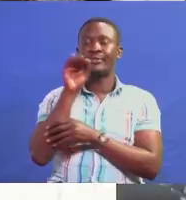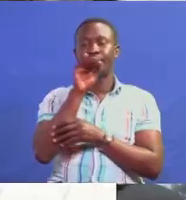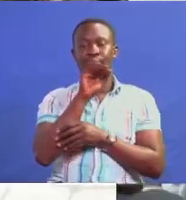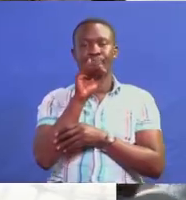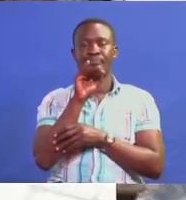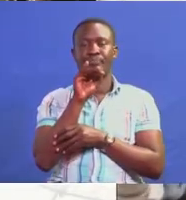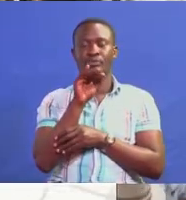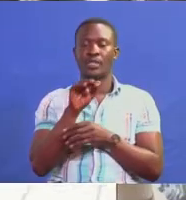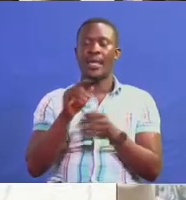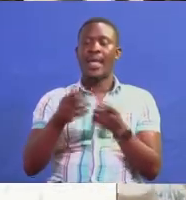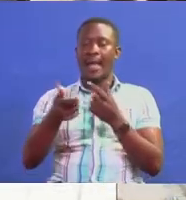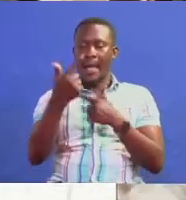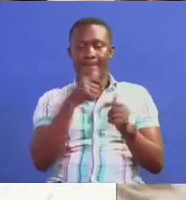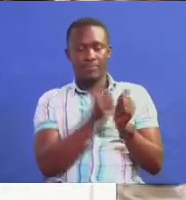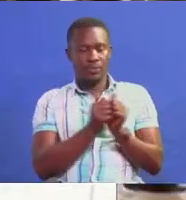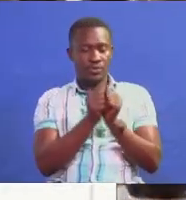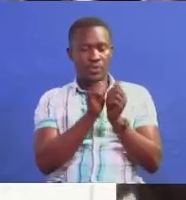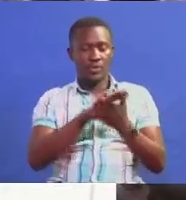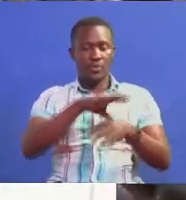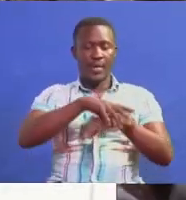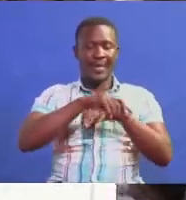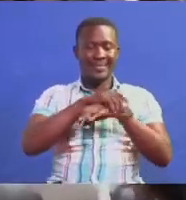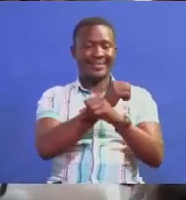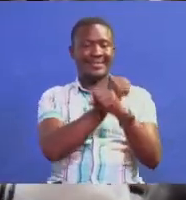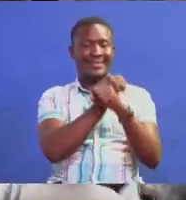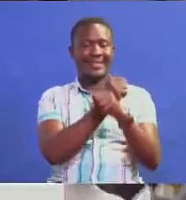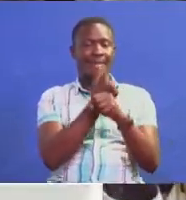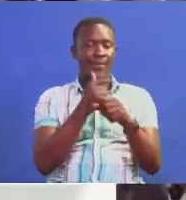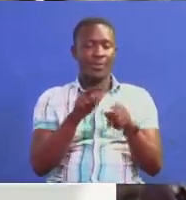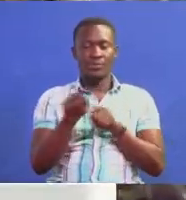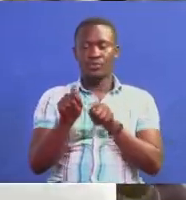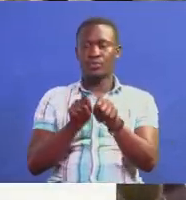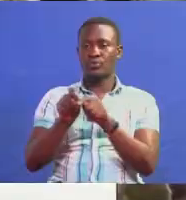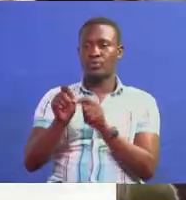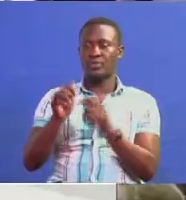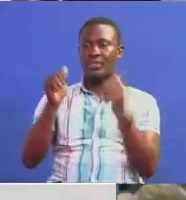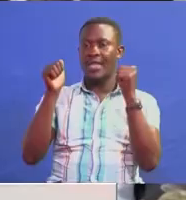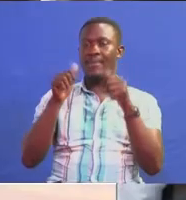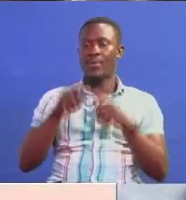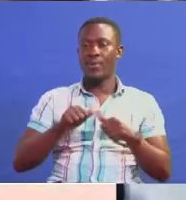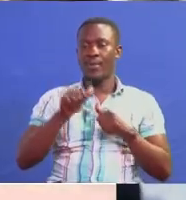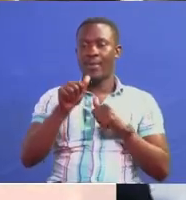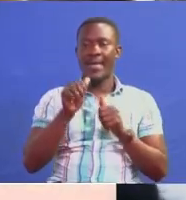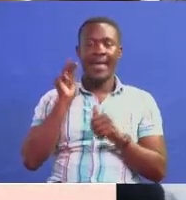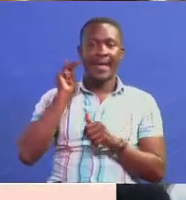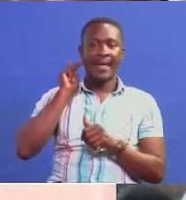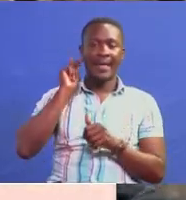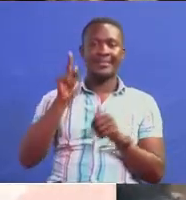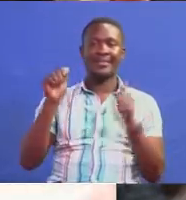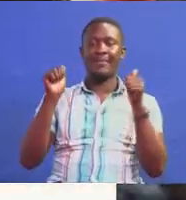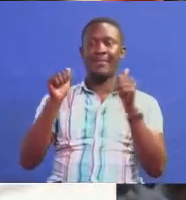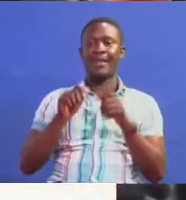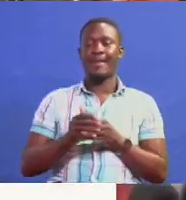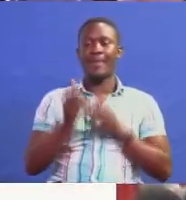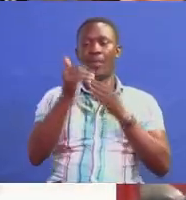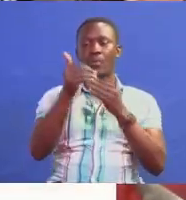waomba tuungane ndio tupate nguvu ya kuendesha Nyamira mbele, kuendesha Kisii na Nyamira mbele